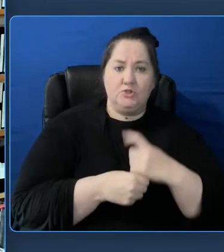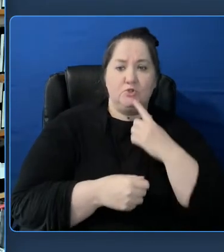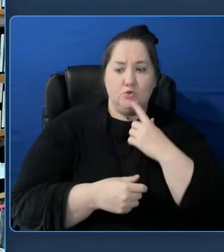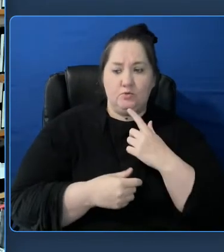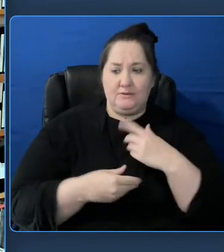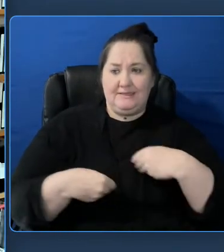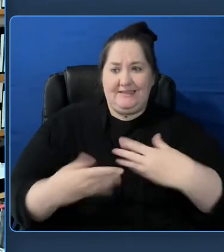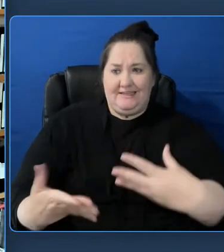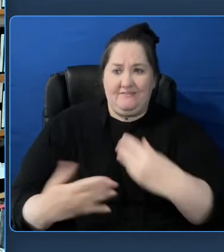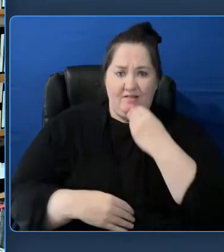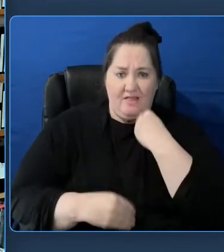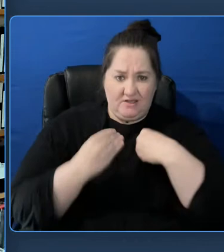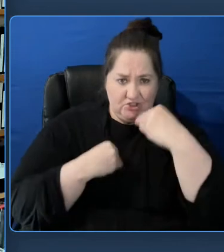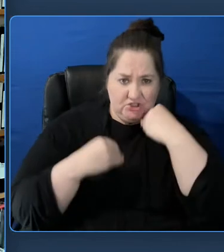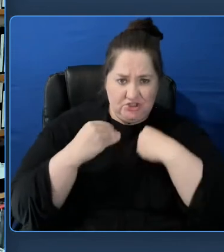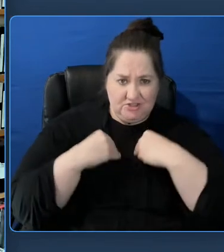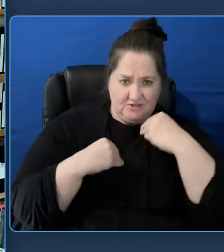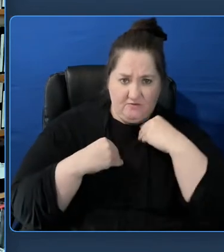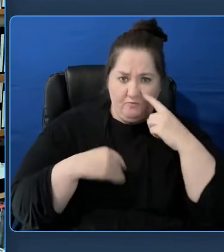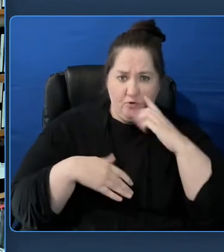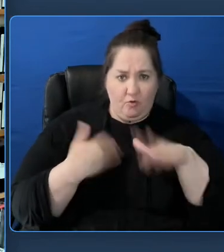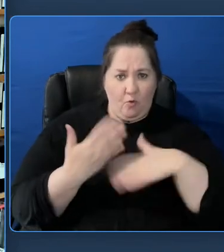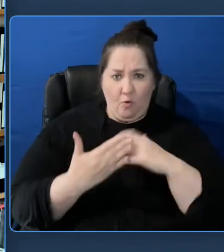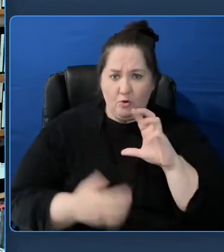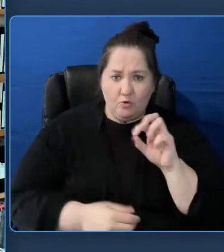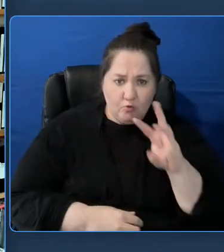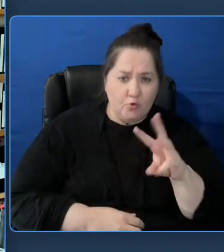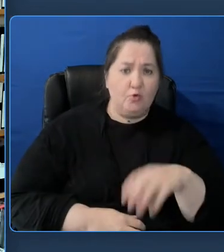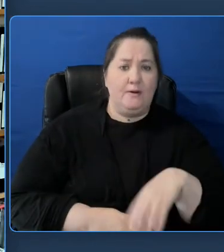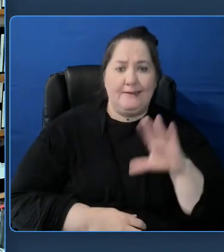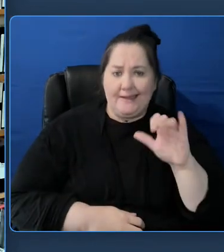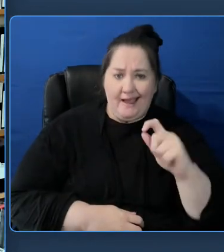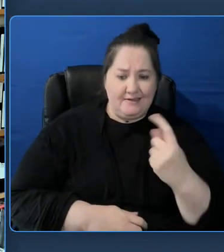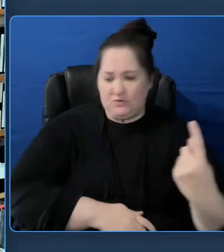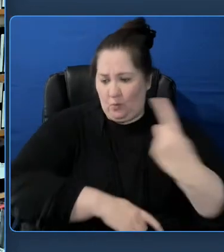cater lunch for the crew and cast for